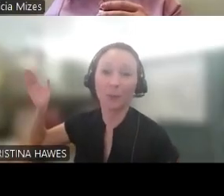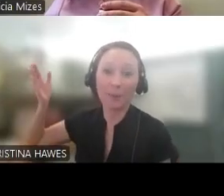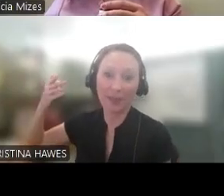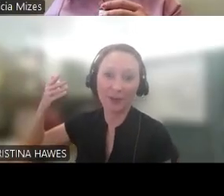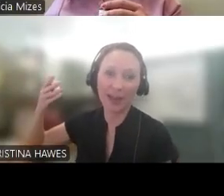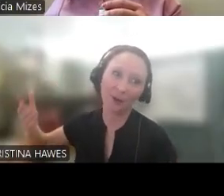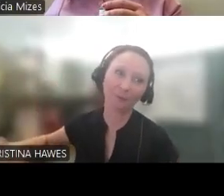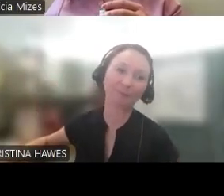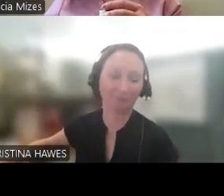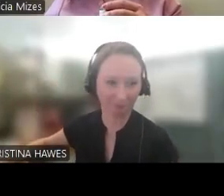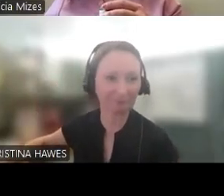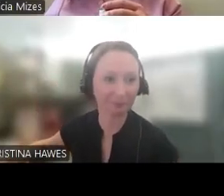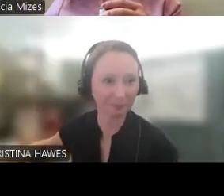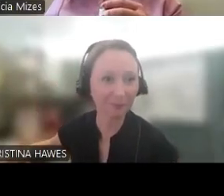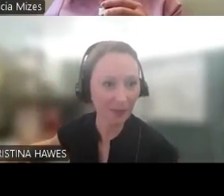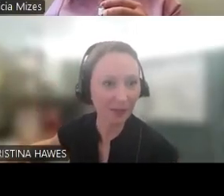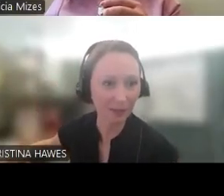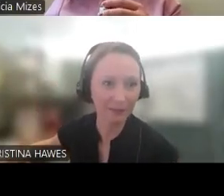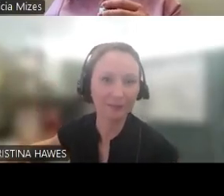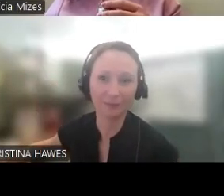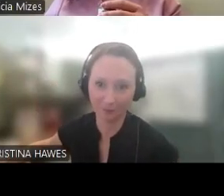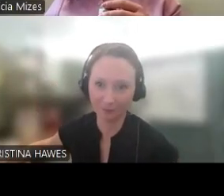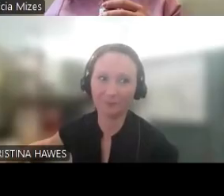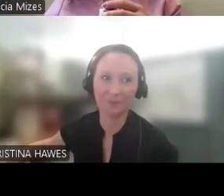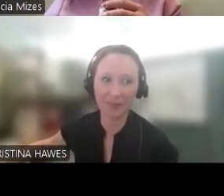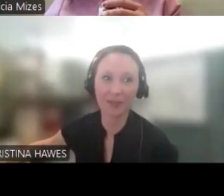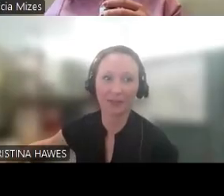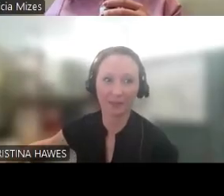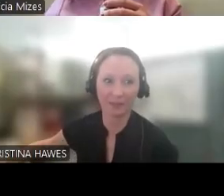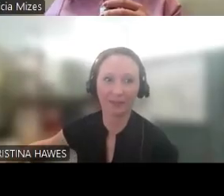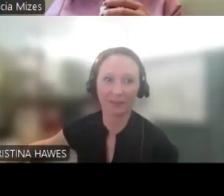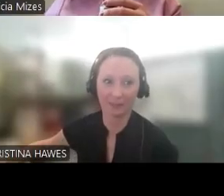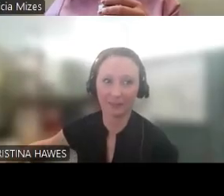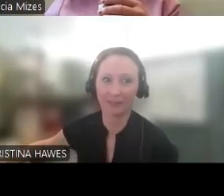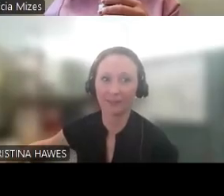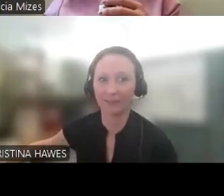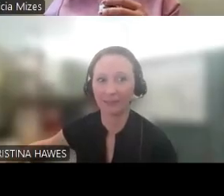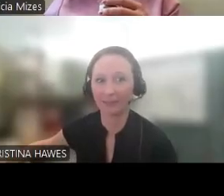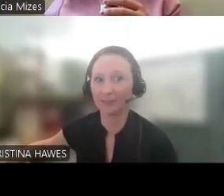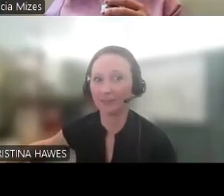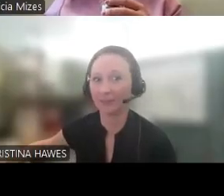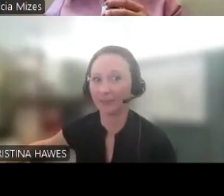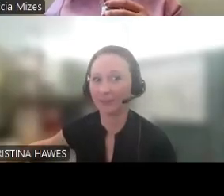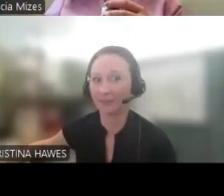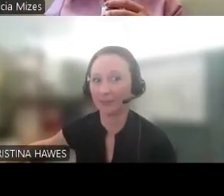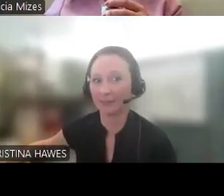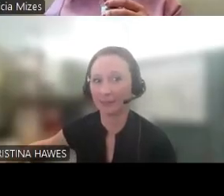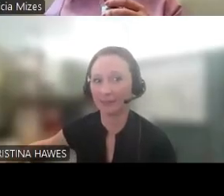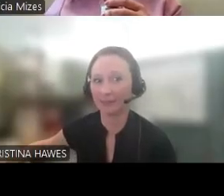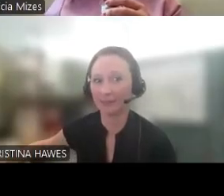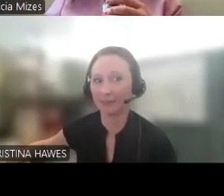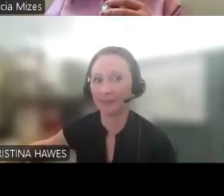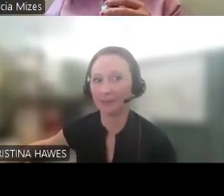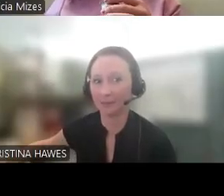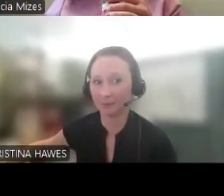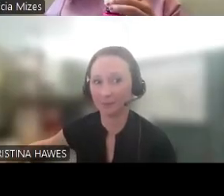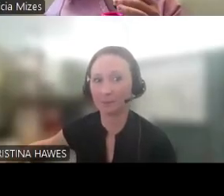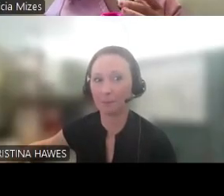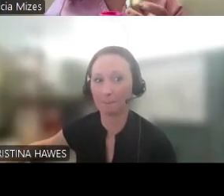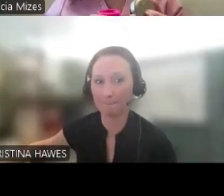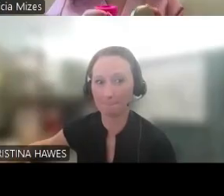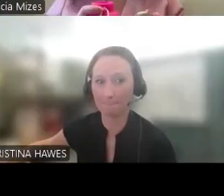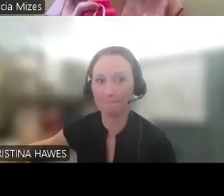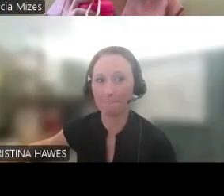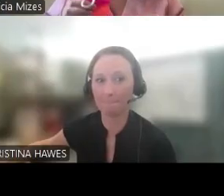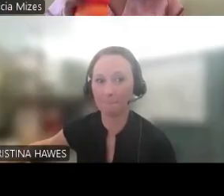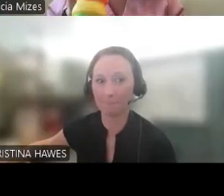where it's why bother now? but it makes a huge difference. I tell everyone, even if you're 85 and you haven't been using sunscreen, like please start